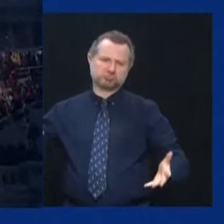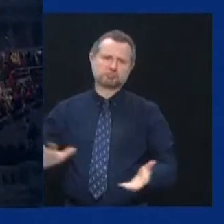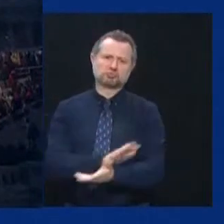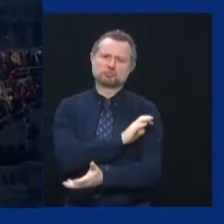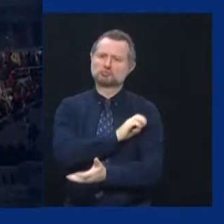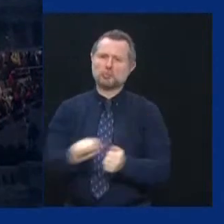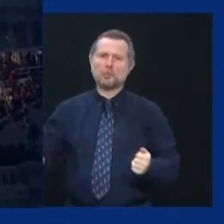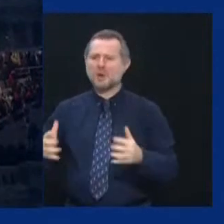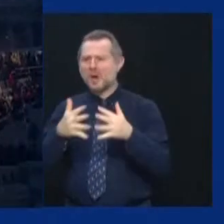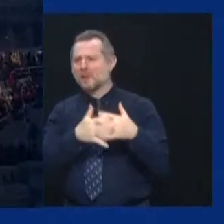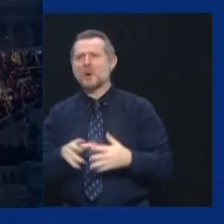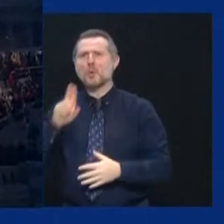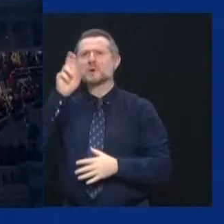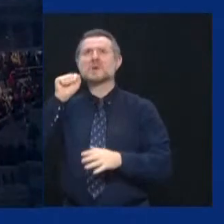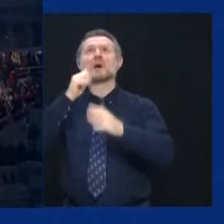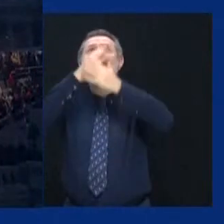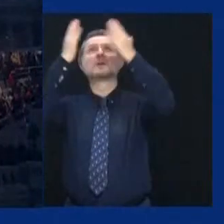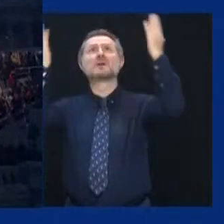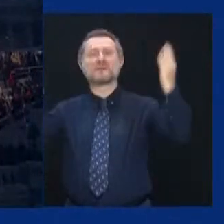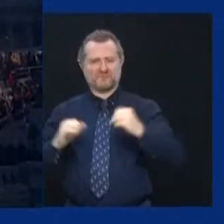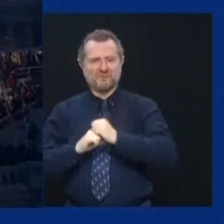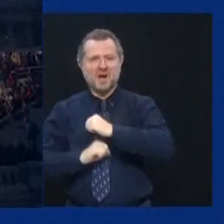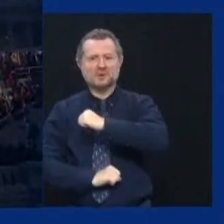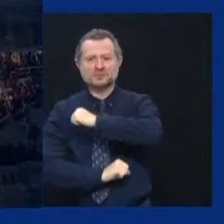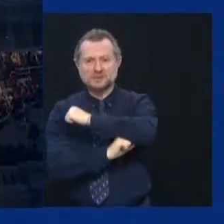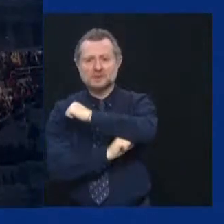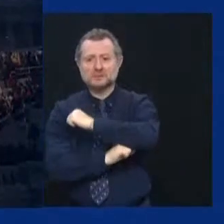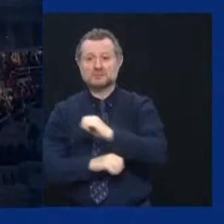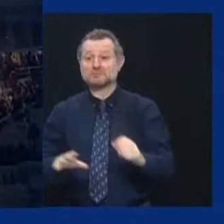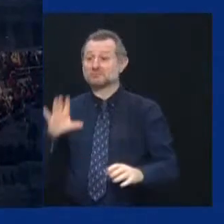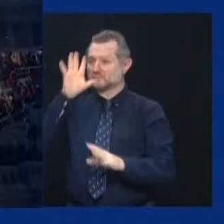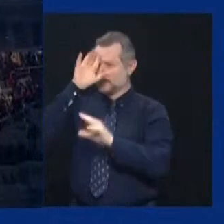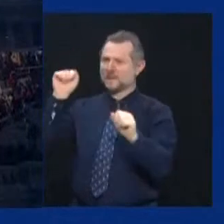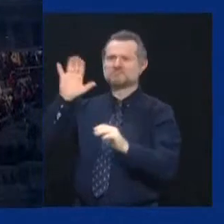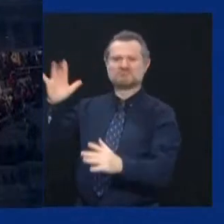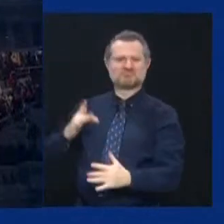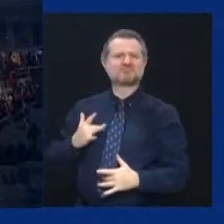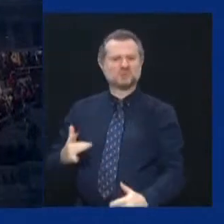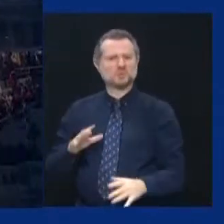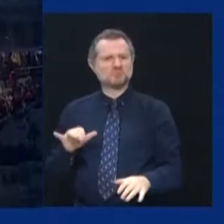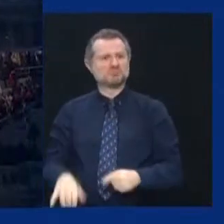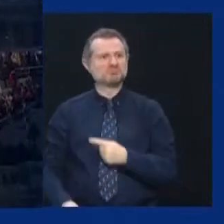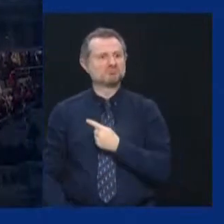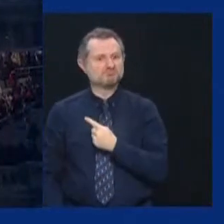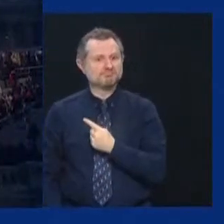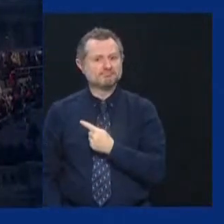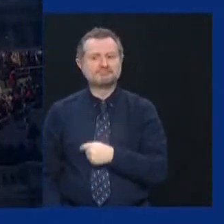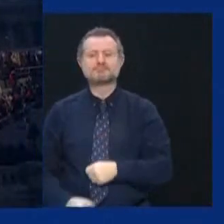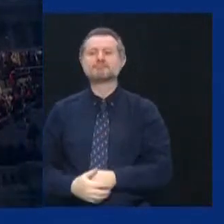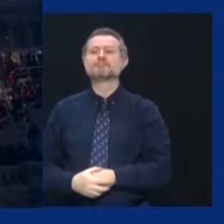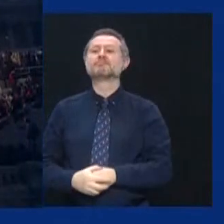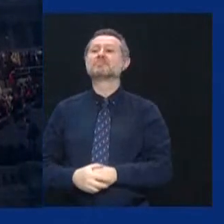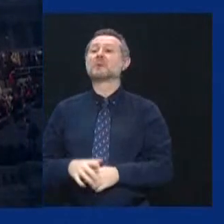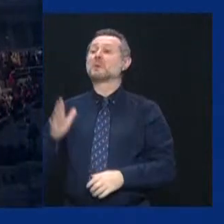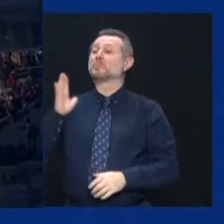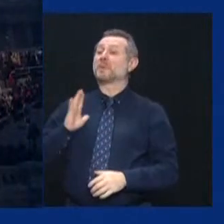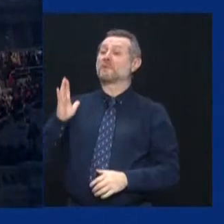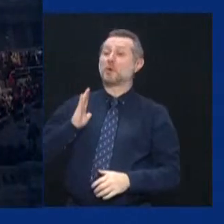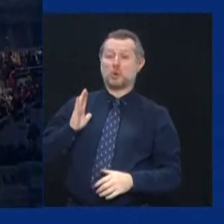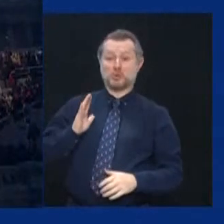And that's what this president has done from day one. The old political strategy, divide and